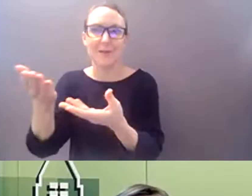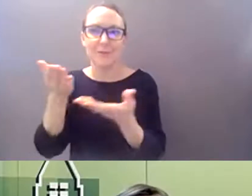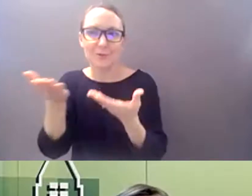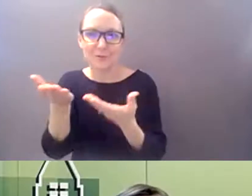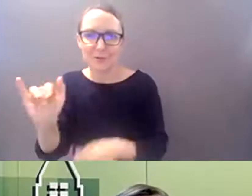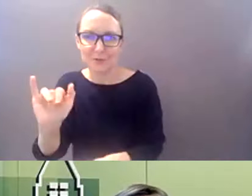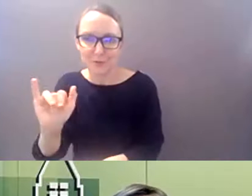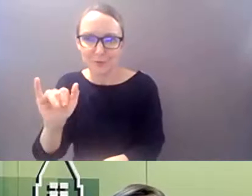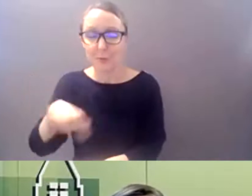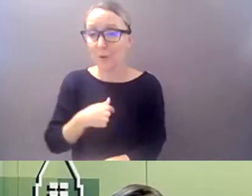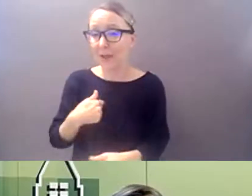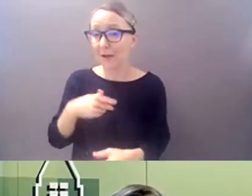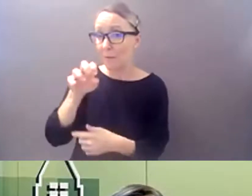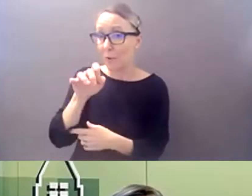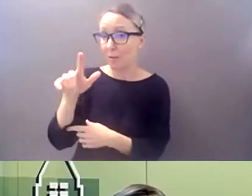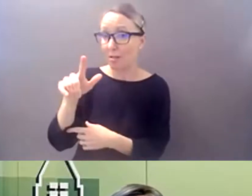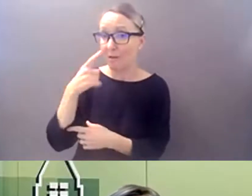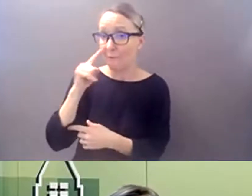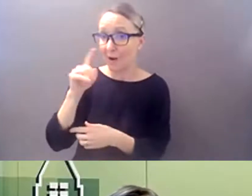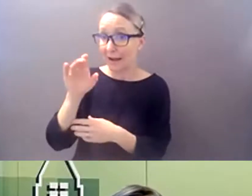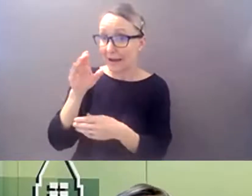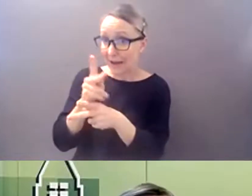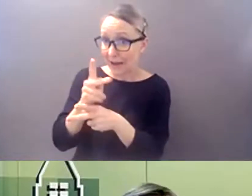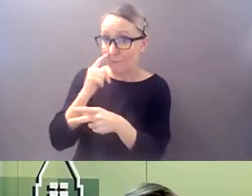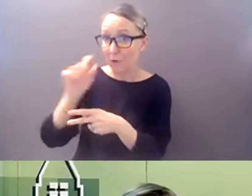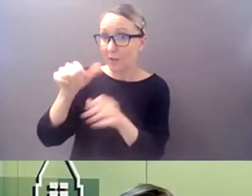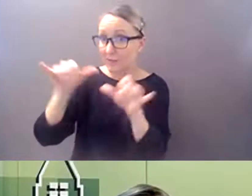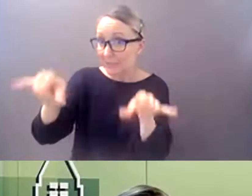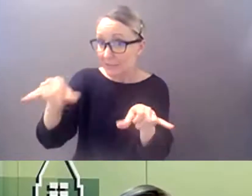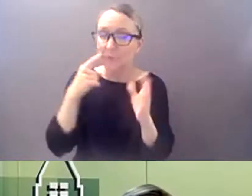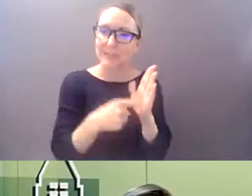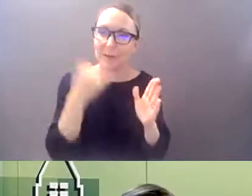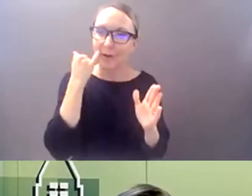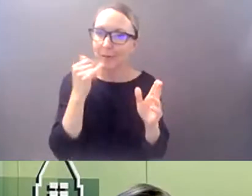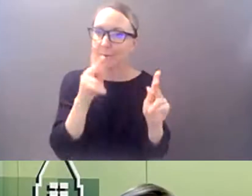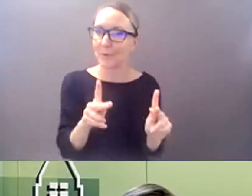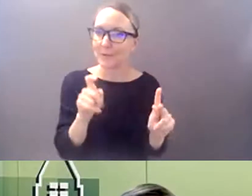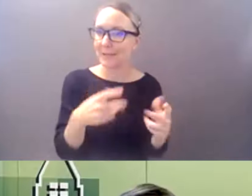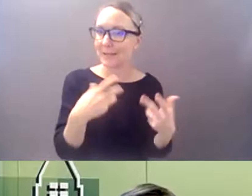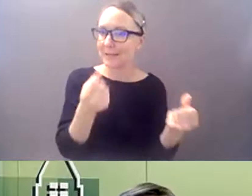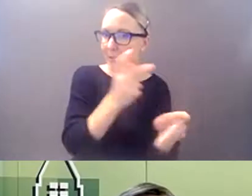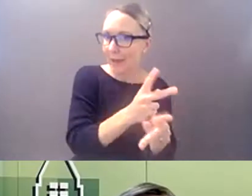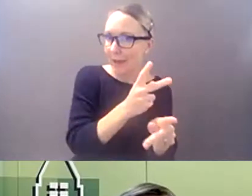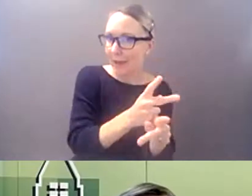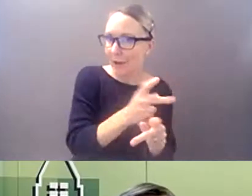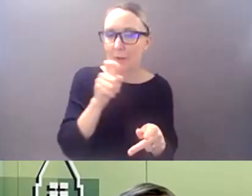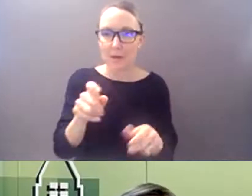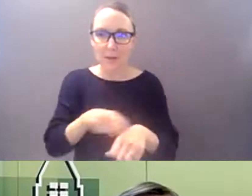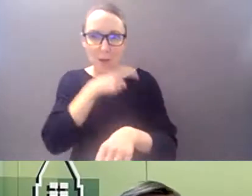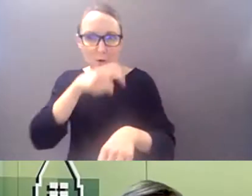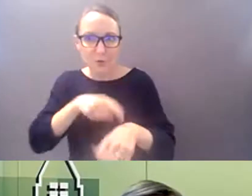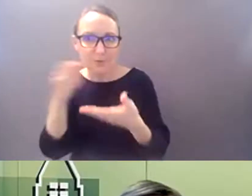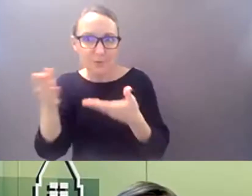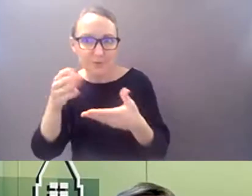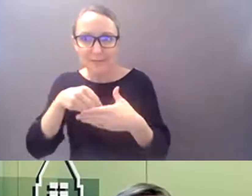as a portal of care to other systems. So, for example, clients needing healthcare, clients needing long-term services in